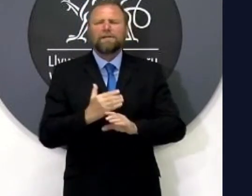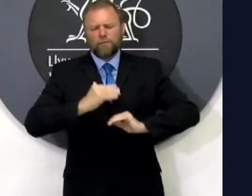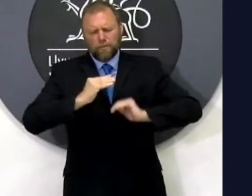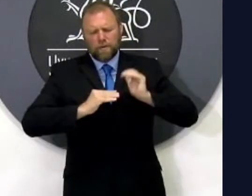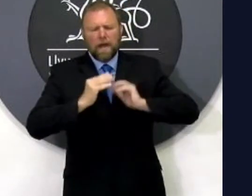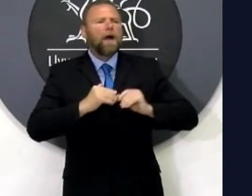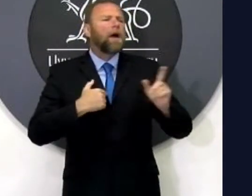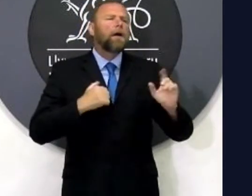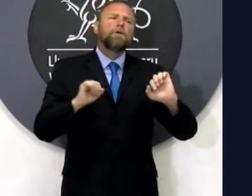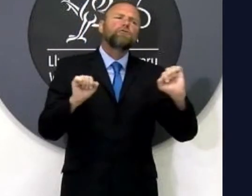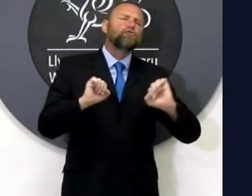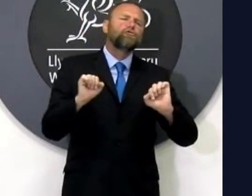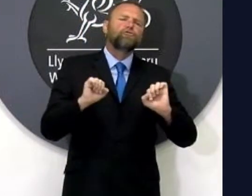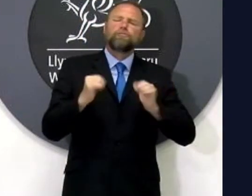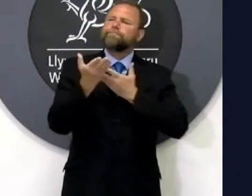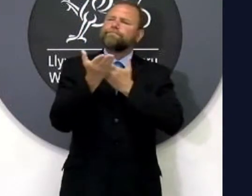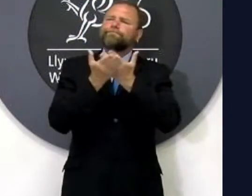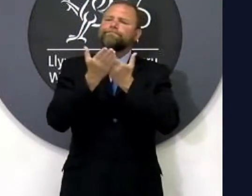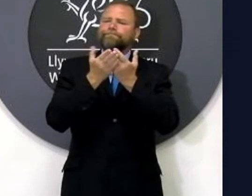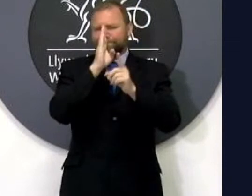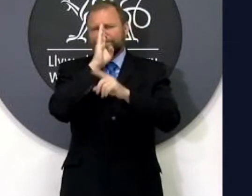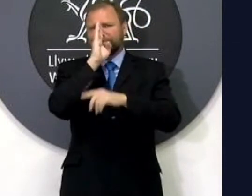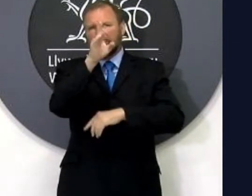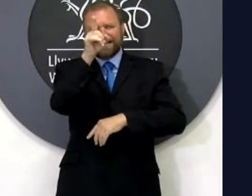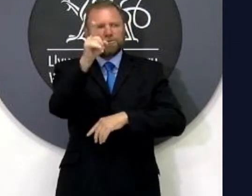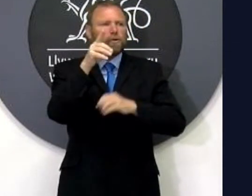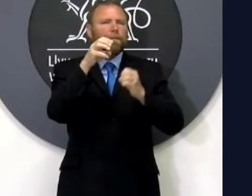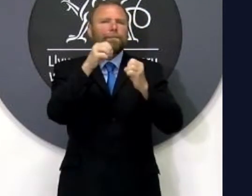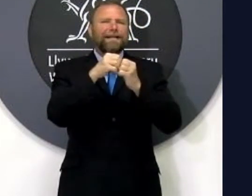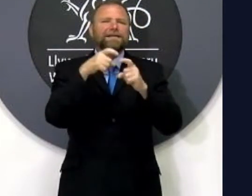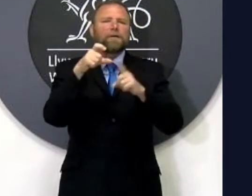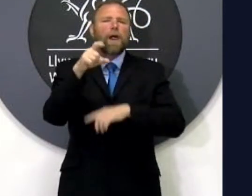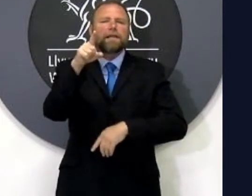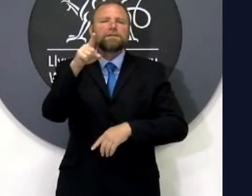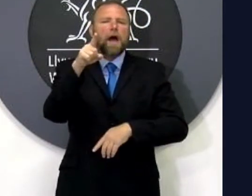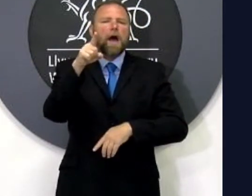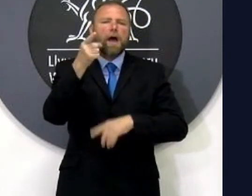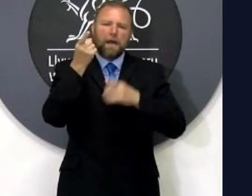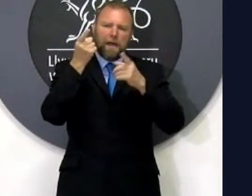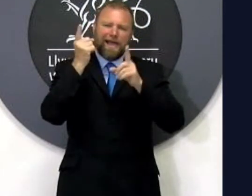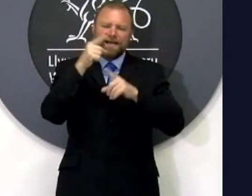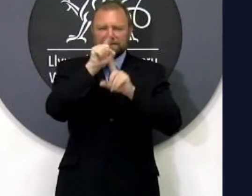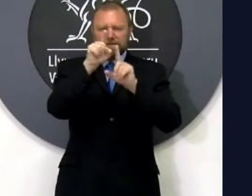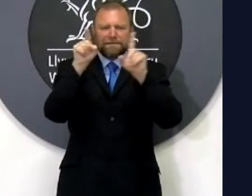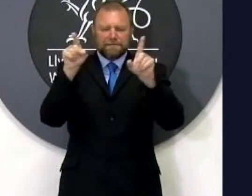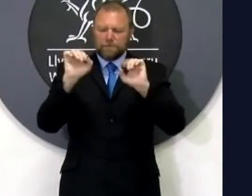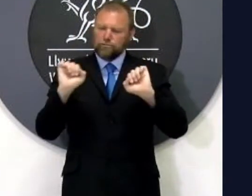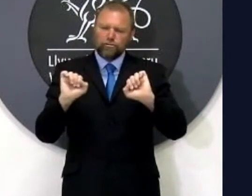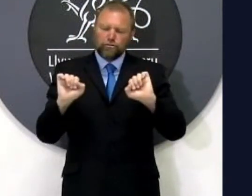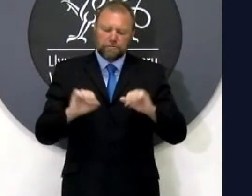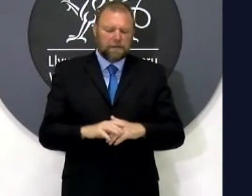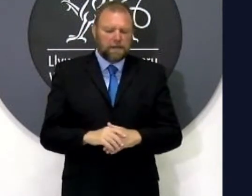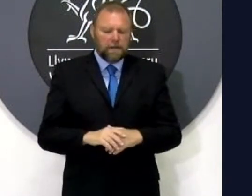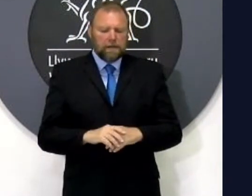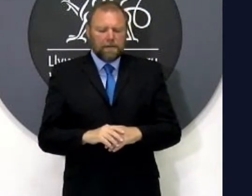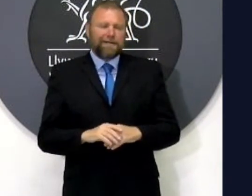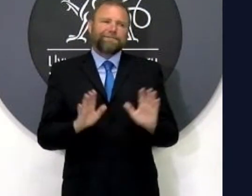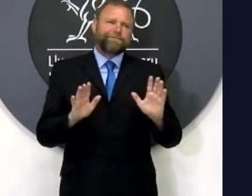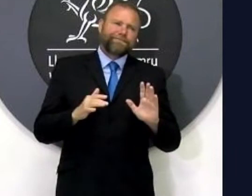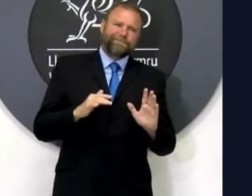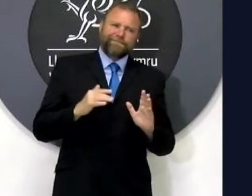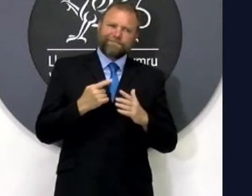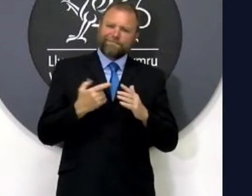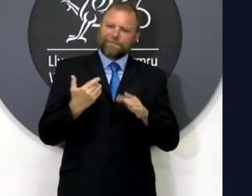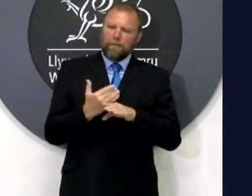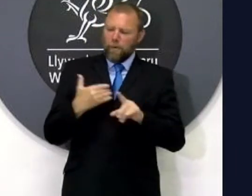to speak directly to Betsy Cynhadledd heads yet. I've only been in the post for a